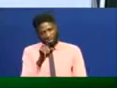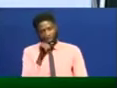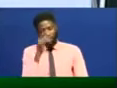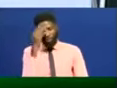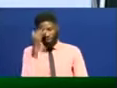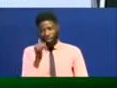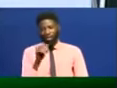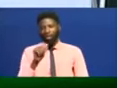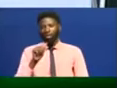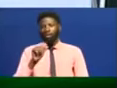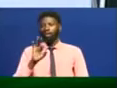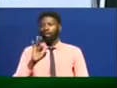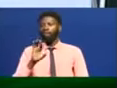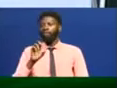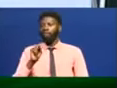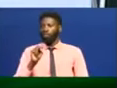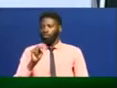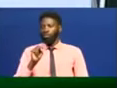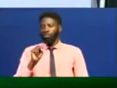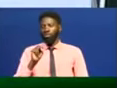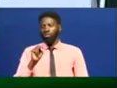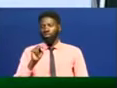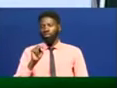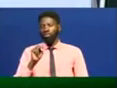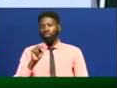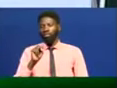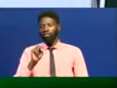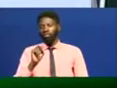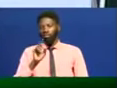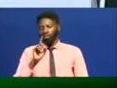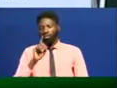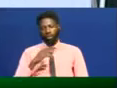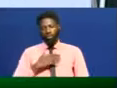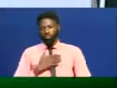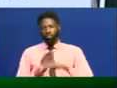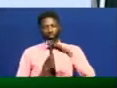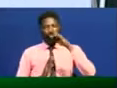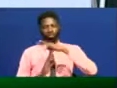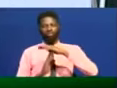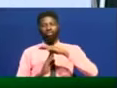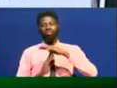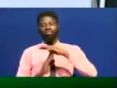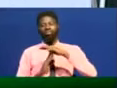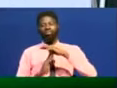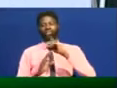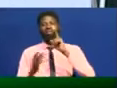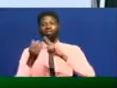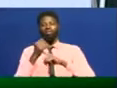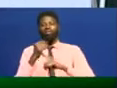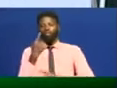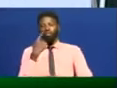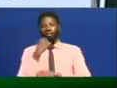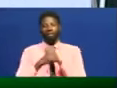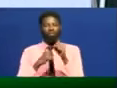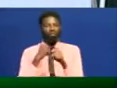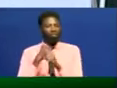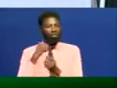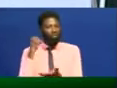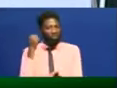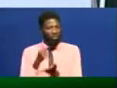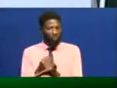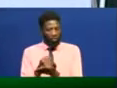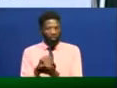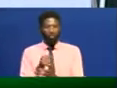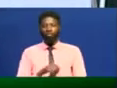Because AFCON is one of our proudest milestones for this first year in office for this